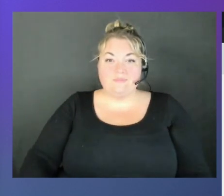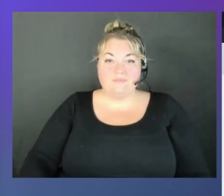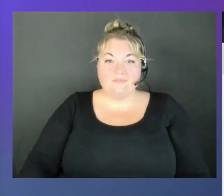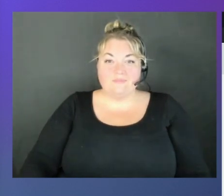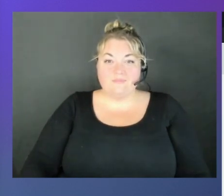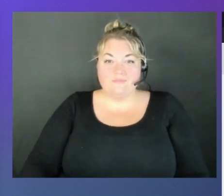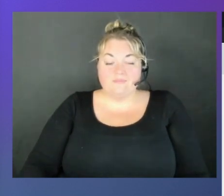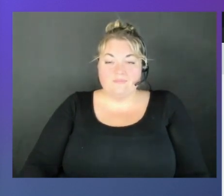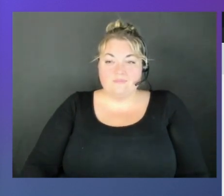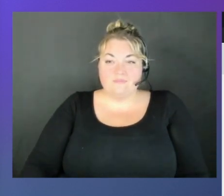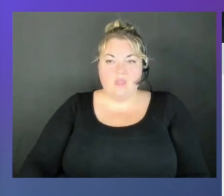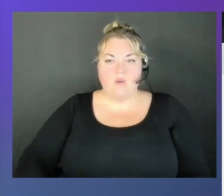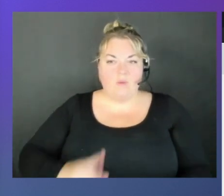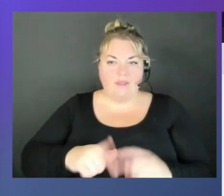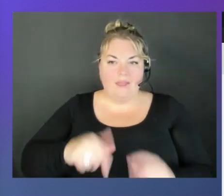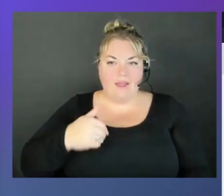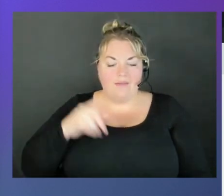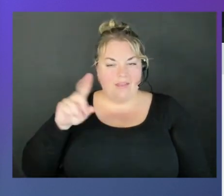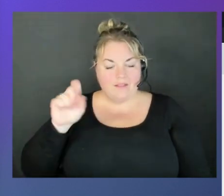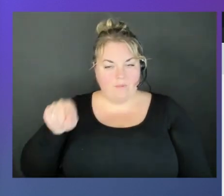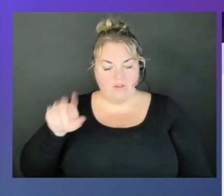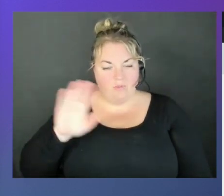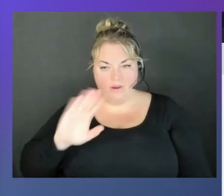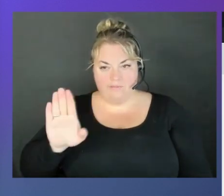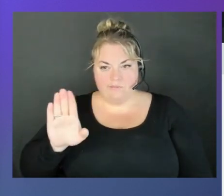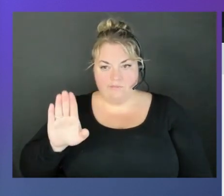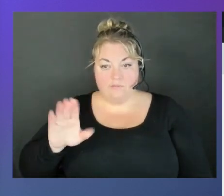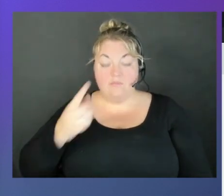Can't have an exclamation mark. There we go.